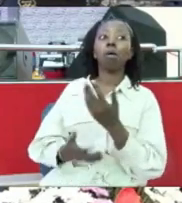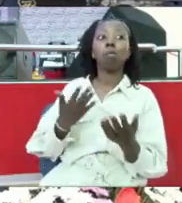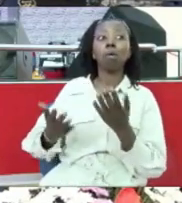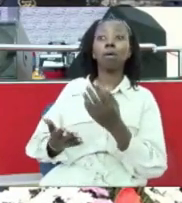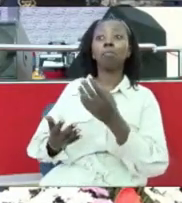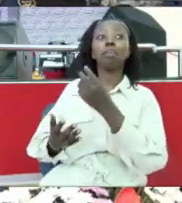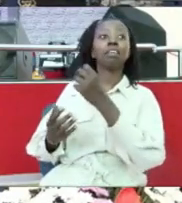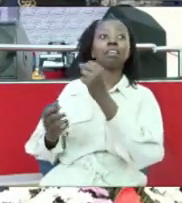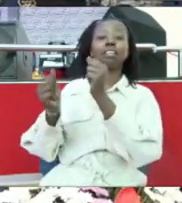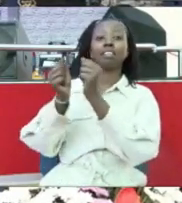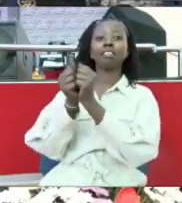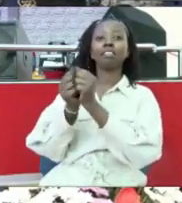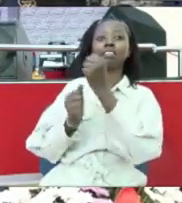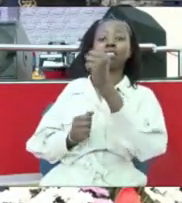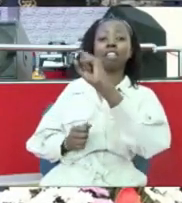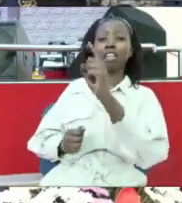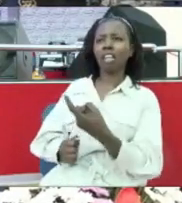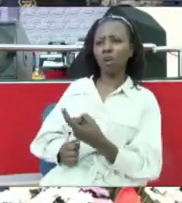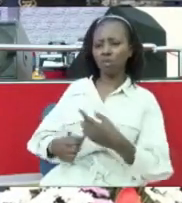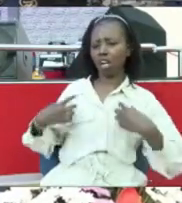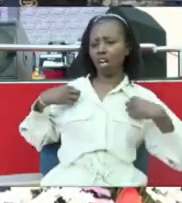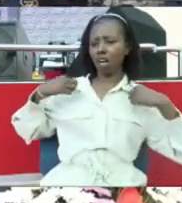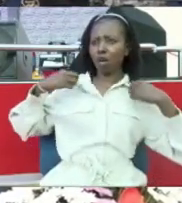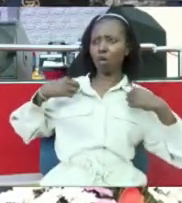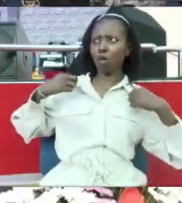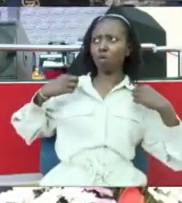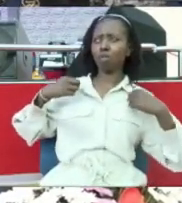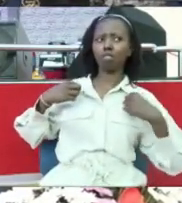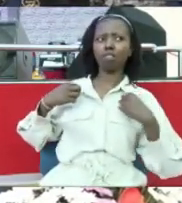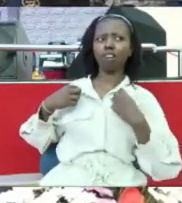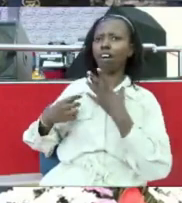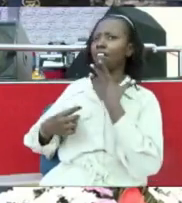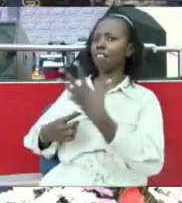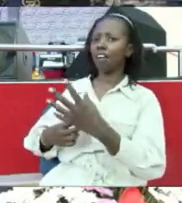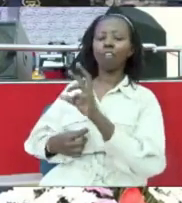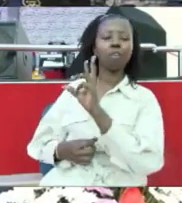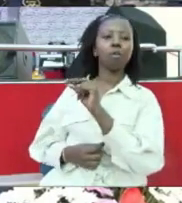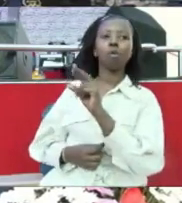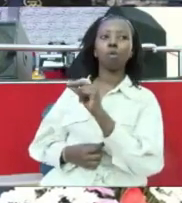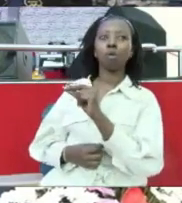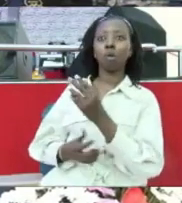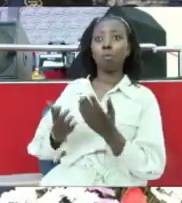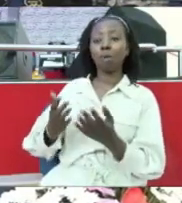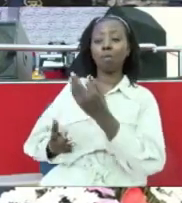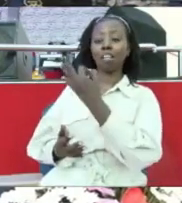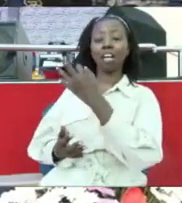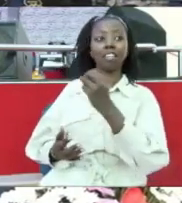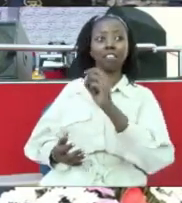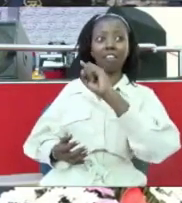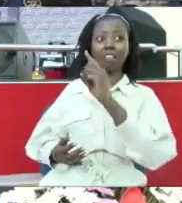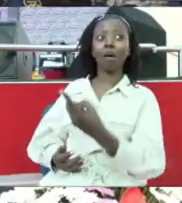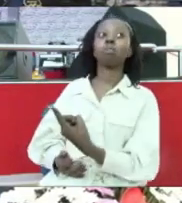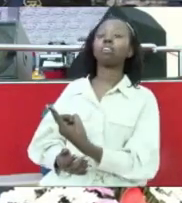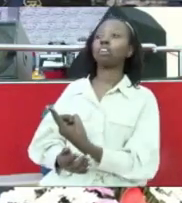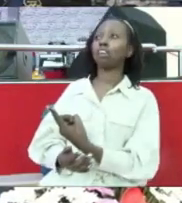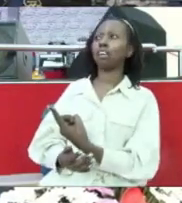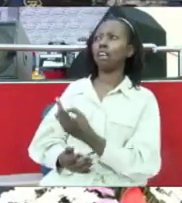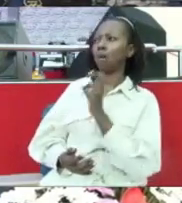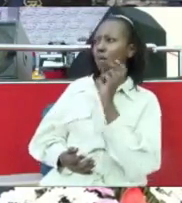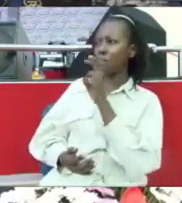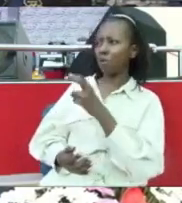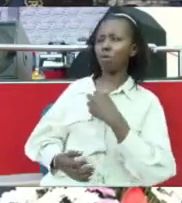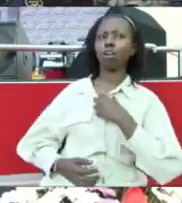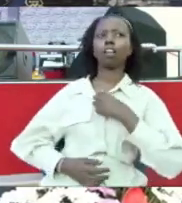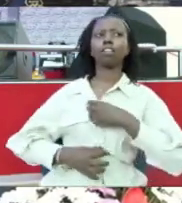Ni 15,000. I look at his suit. Naangalia suti it yake. It is not 500. Sio 500. It is 35,000. Ni kama 35,000. I look at his